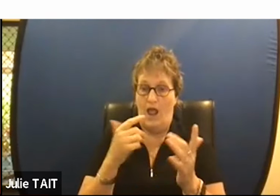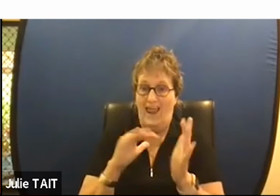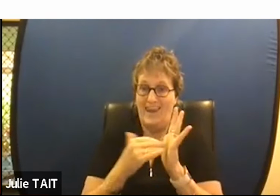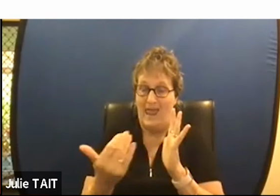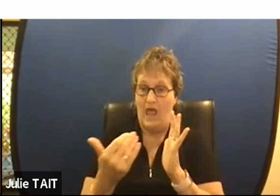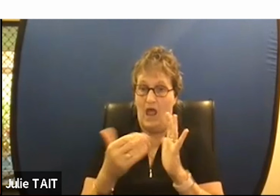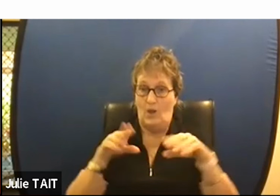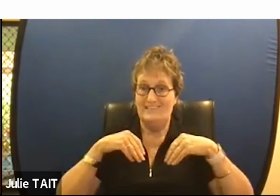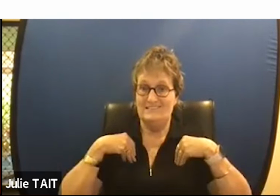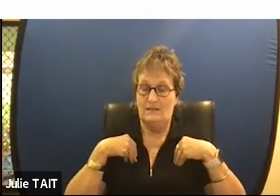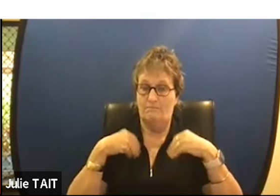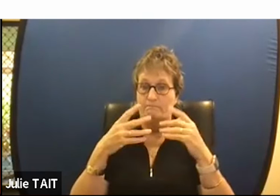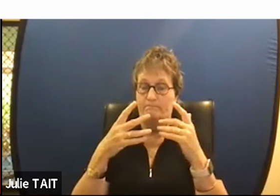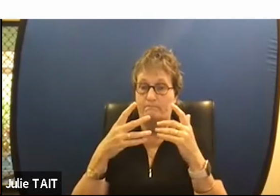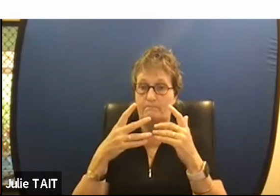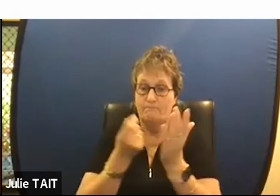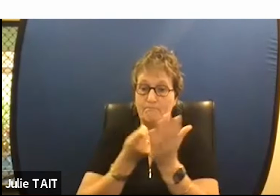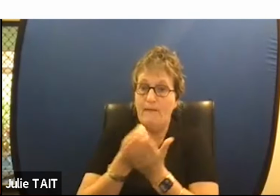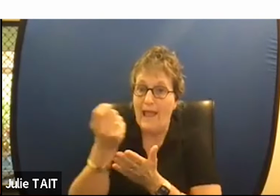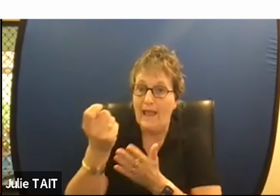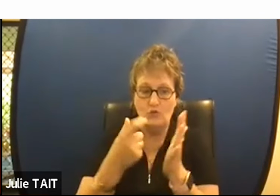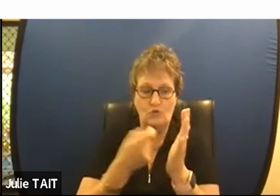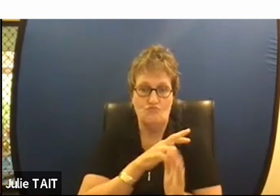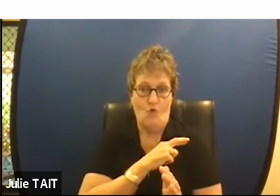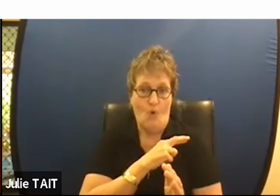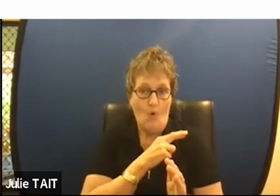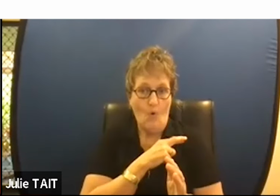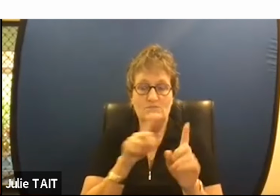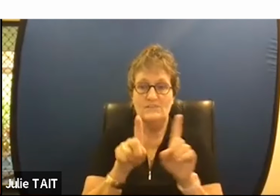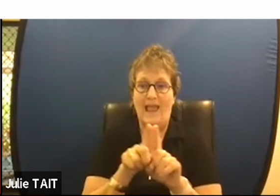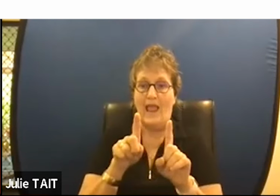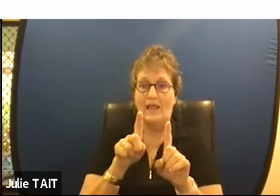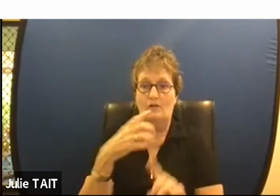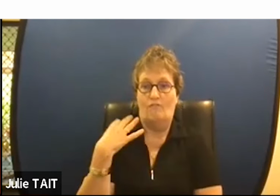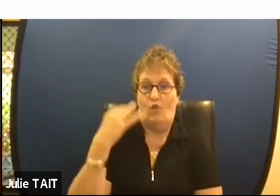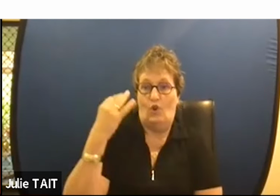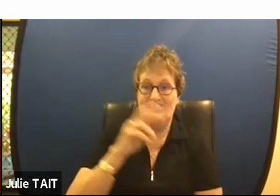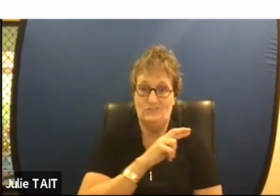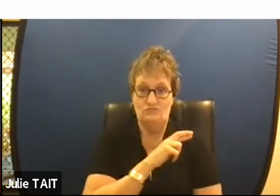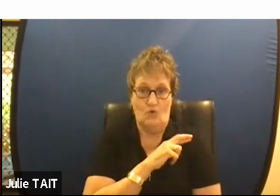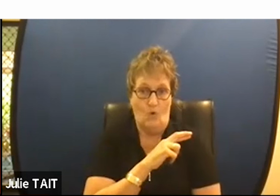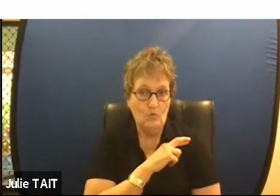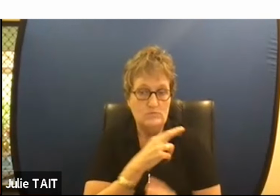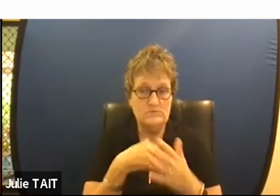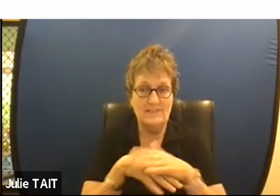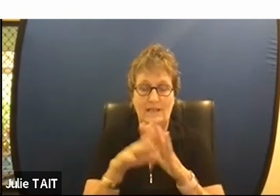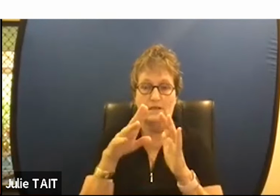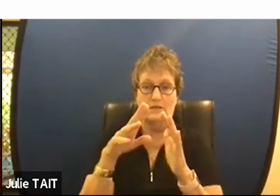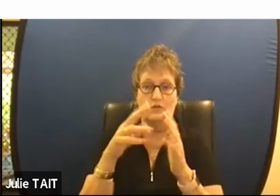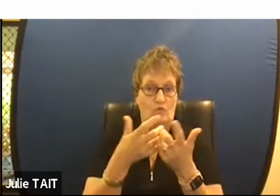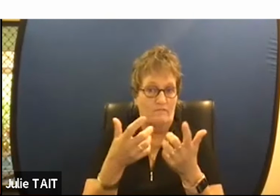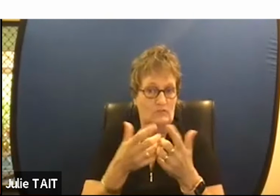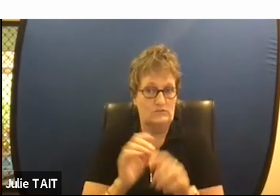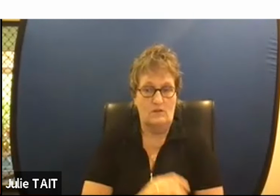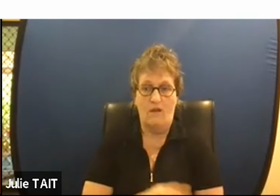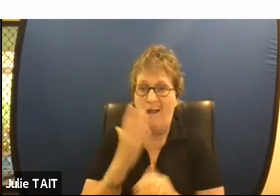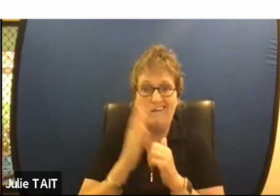several other volunteering positions. So I never expected to see myself capable of any of these roles before the Diversified